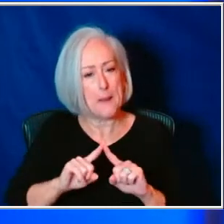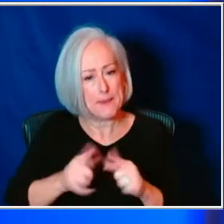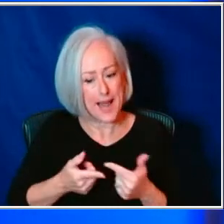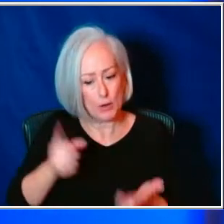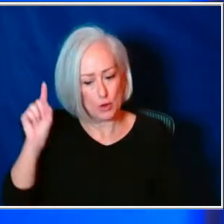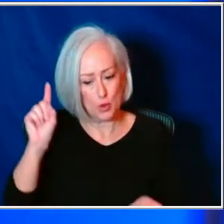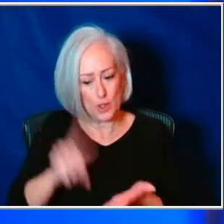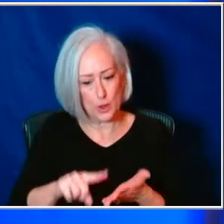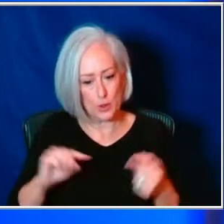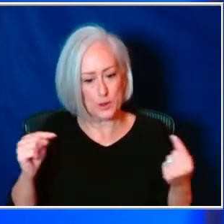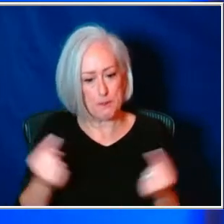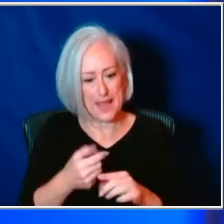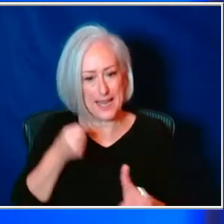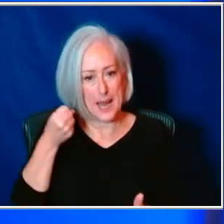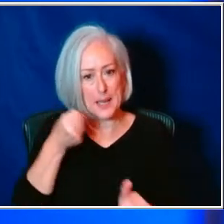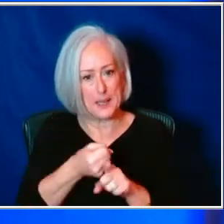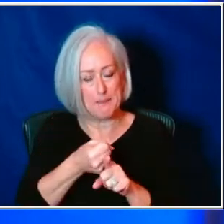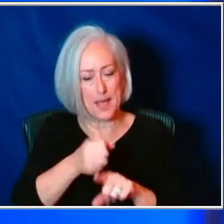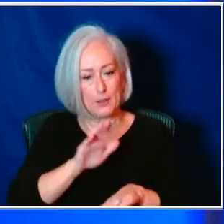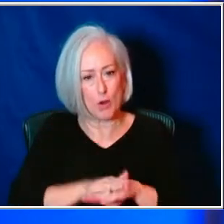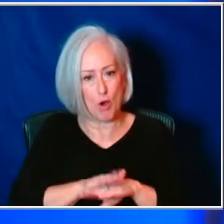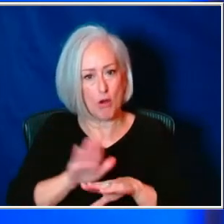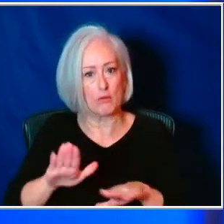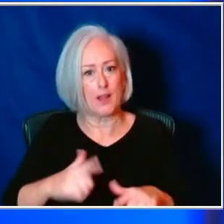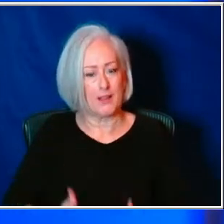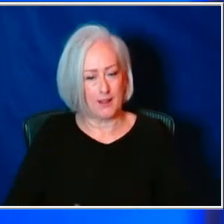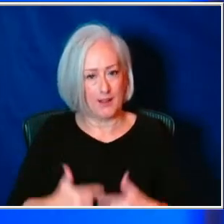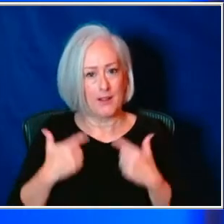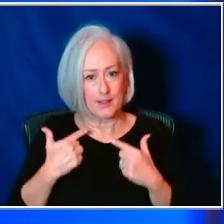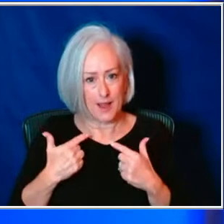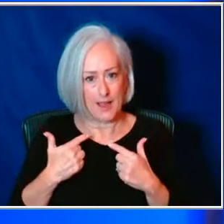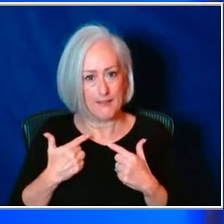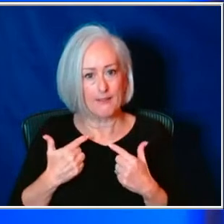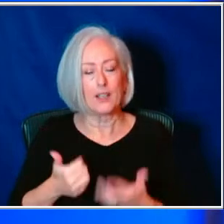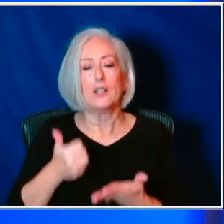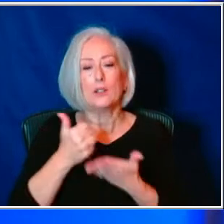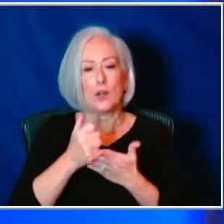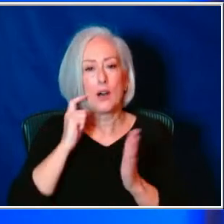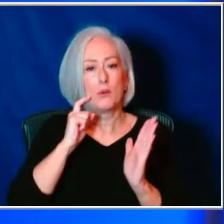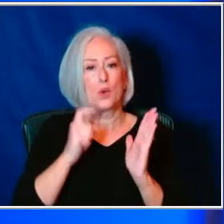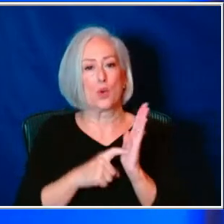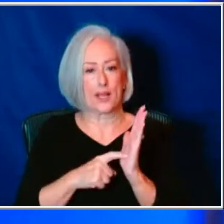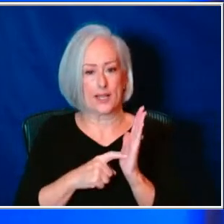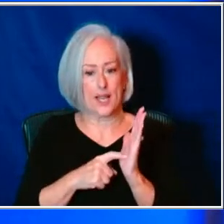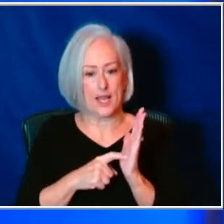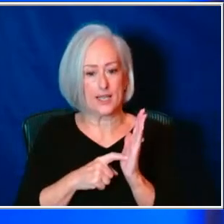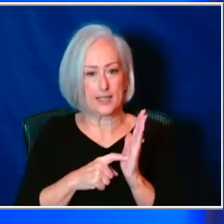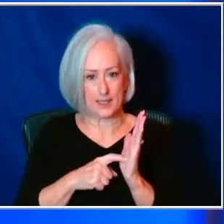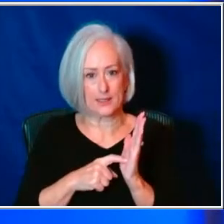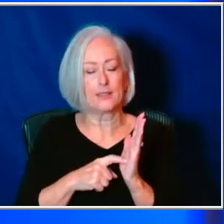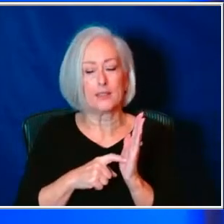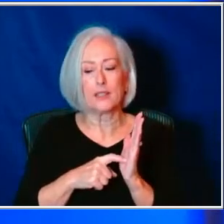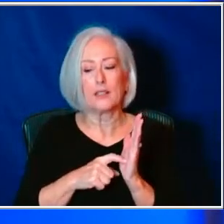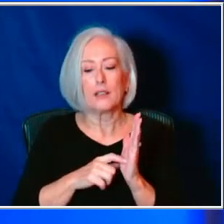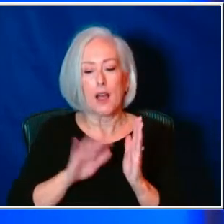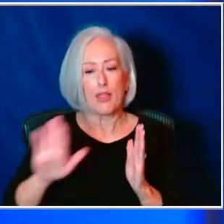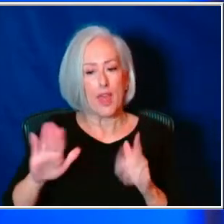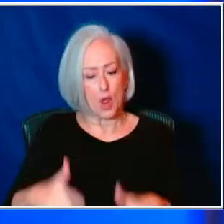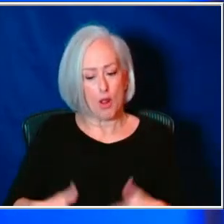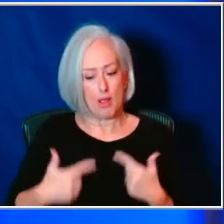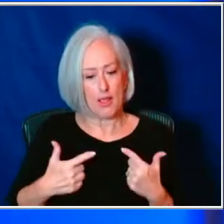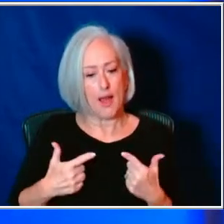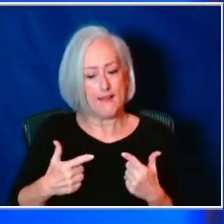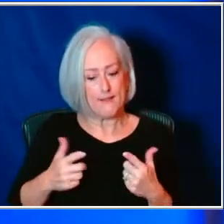has on their lives by recognizing the values they have for their life and understanding how they